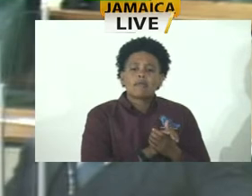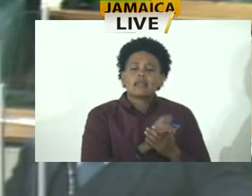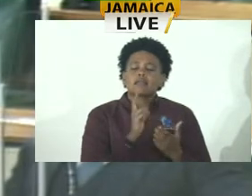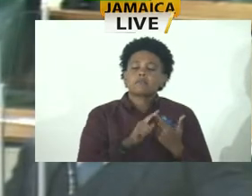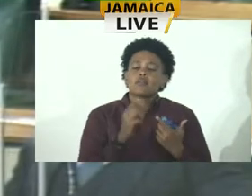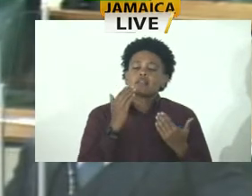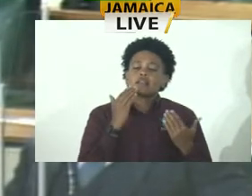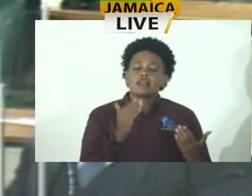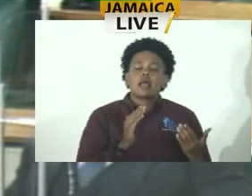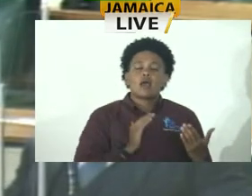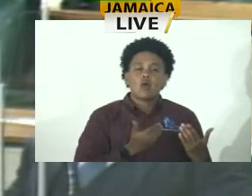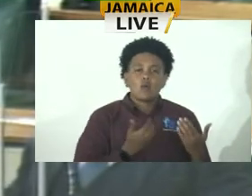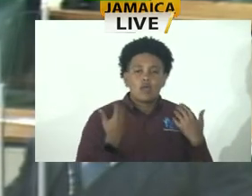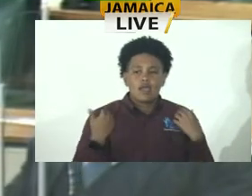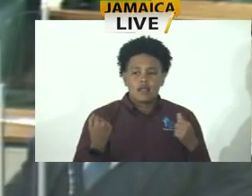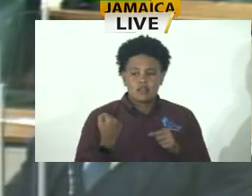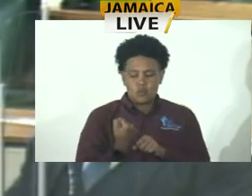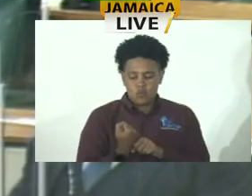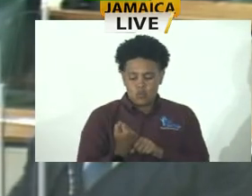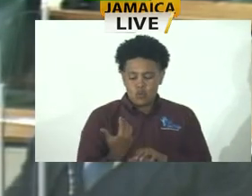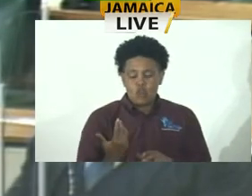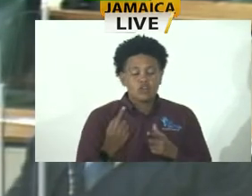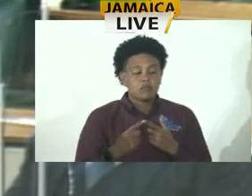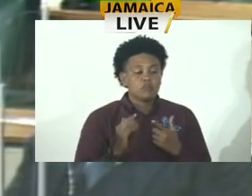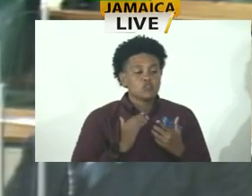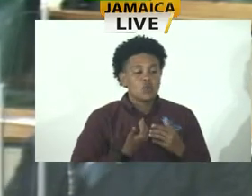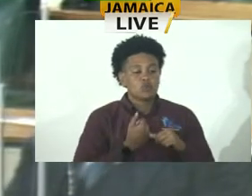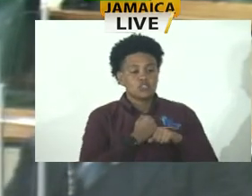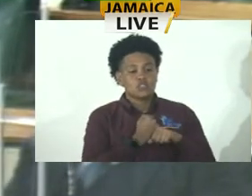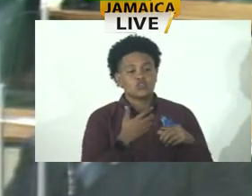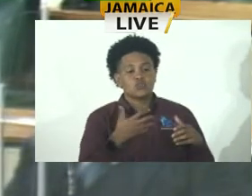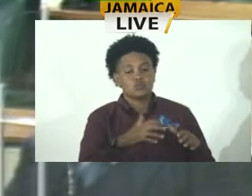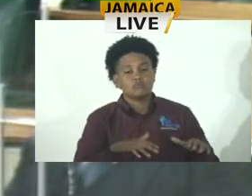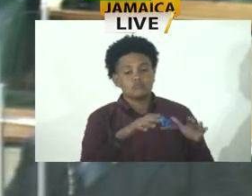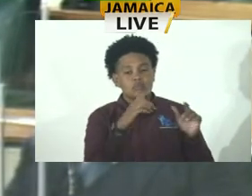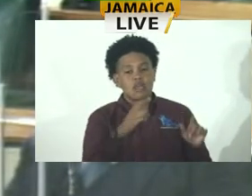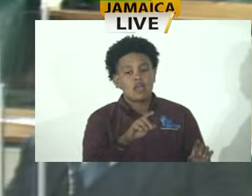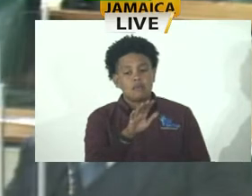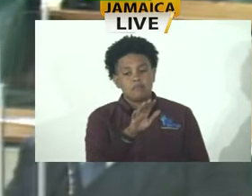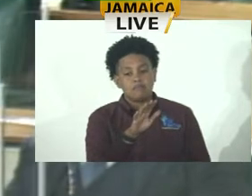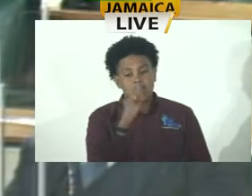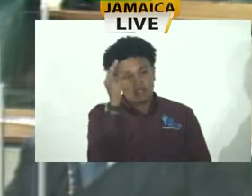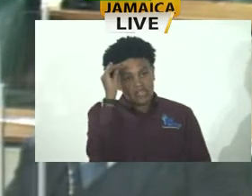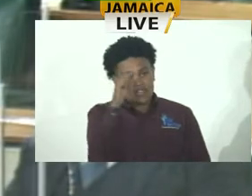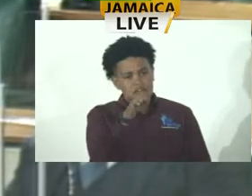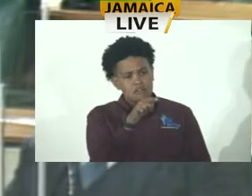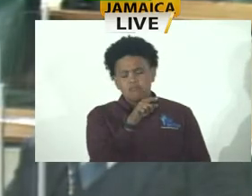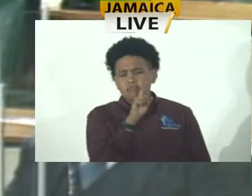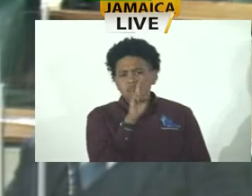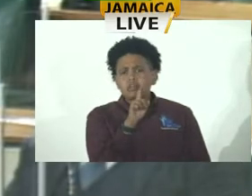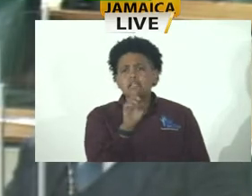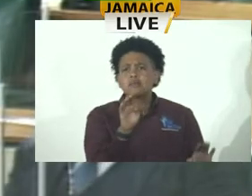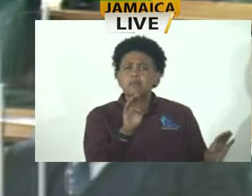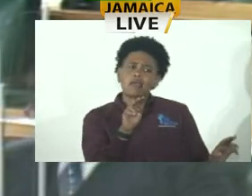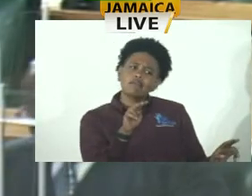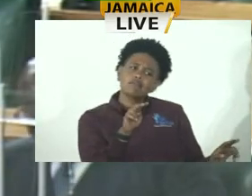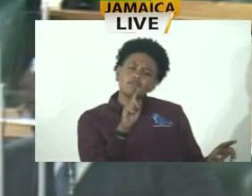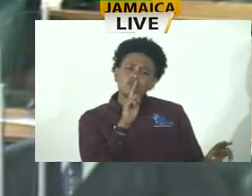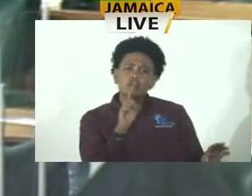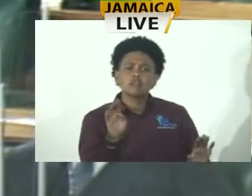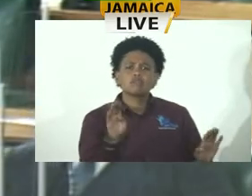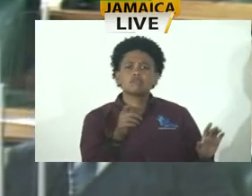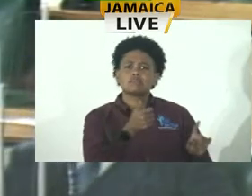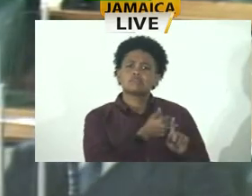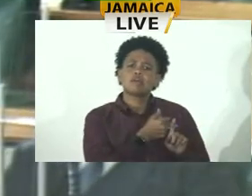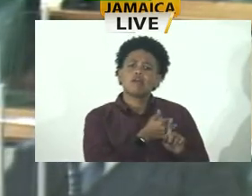our health workers and our security forces i think they have behaved and conducted